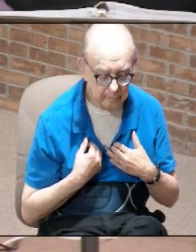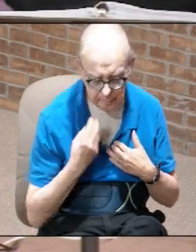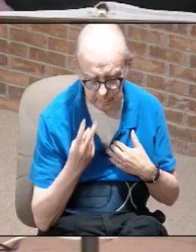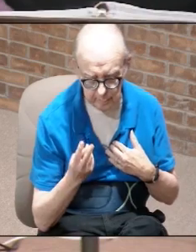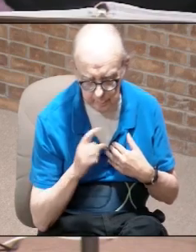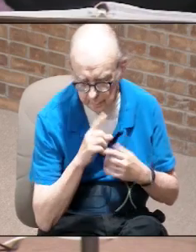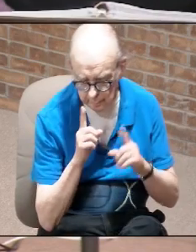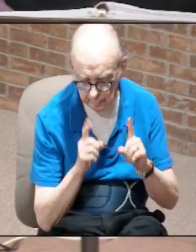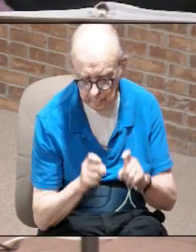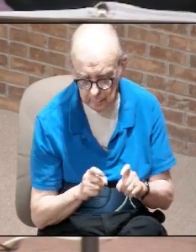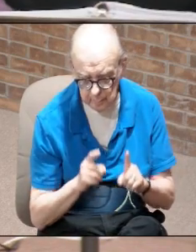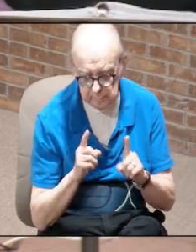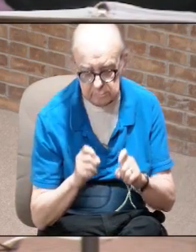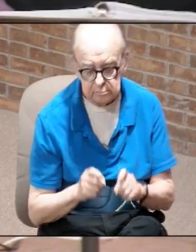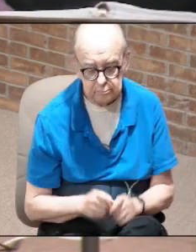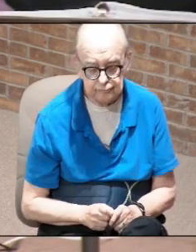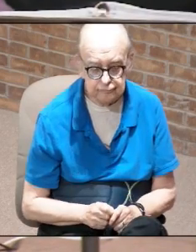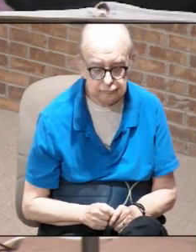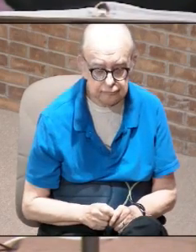You see, the question is,